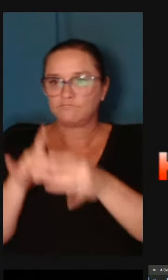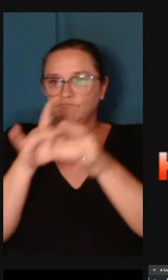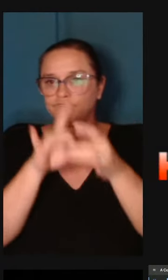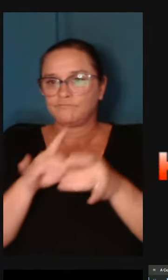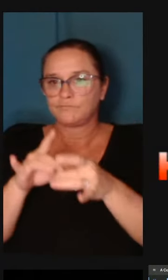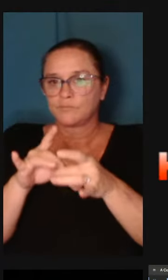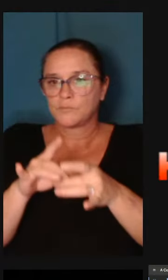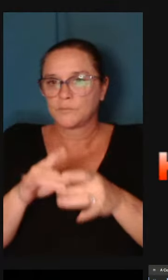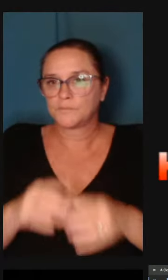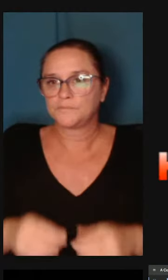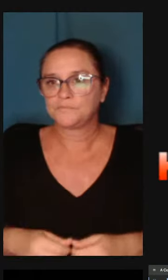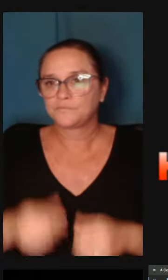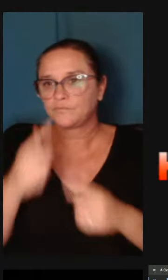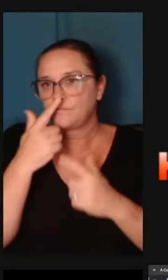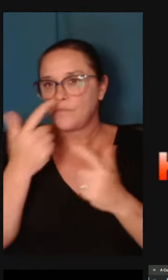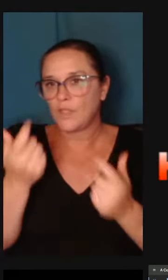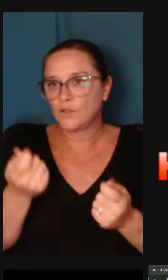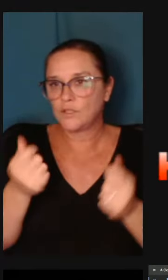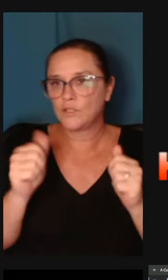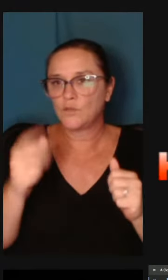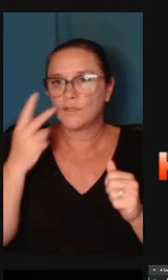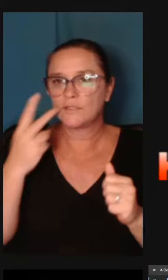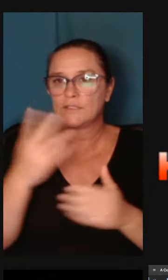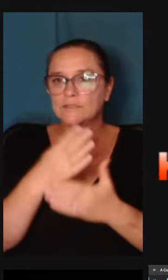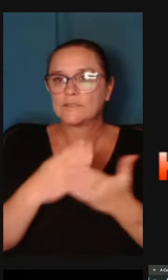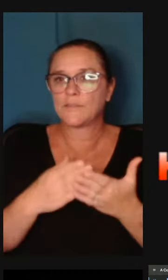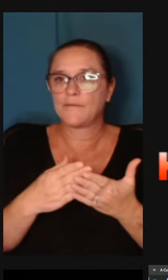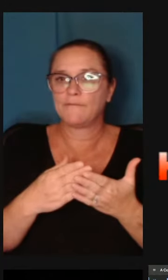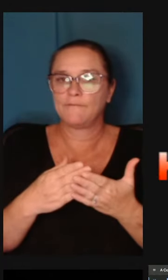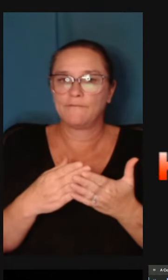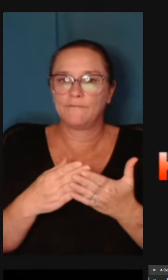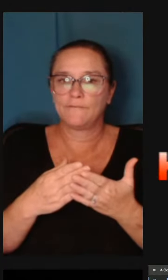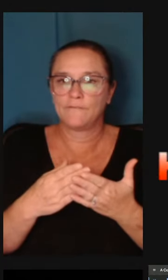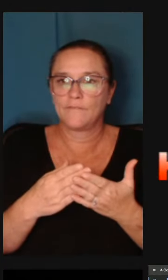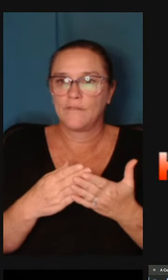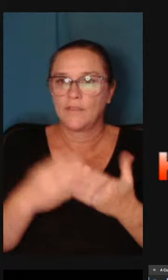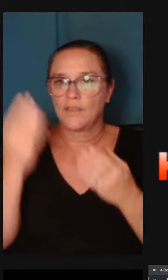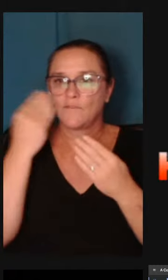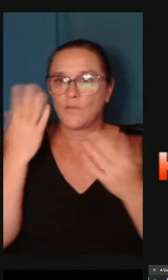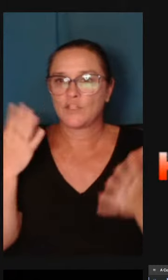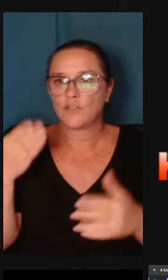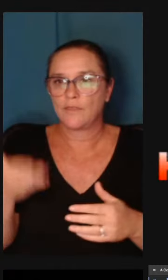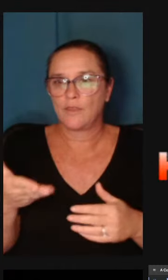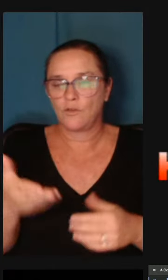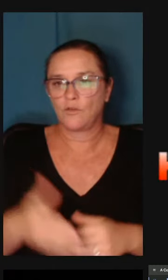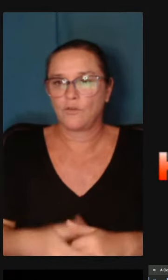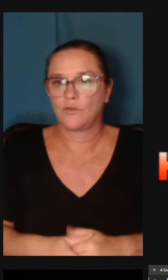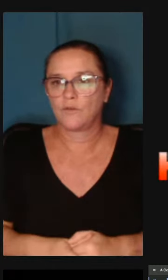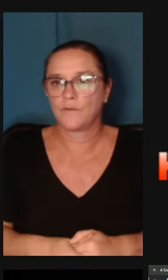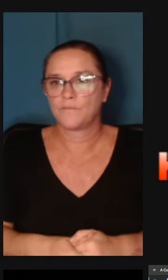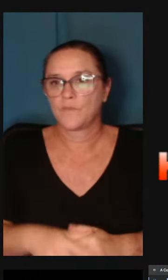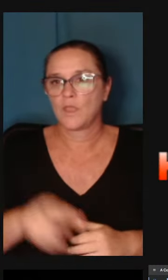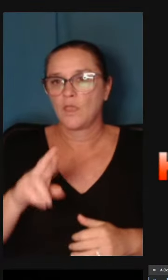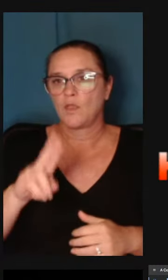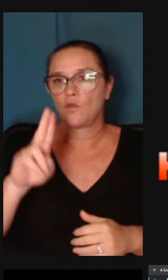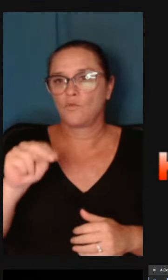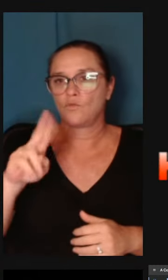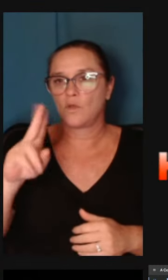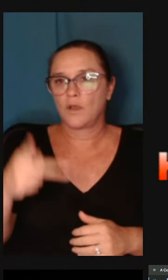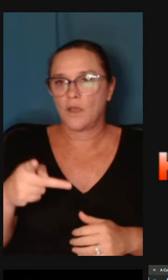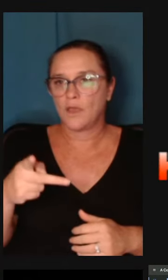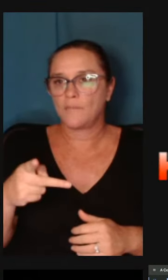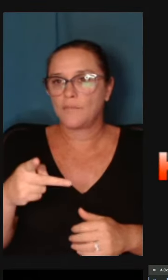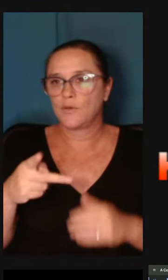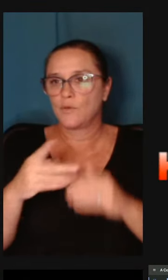And so it's interesting that you can see some of the data here. Run-up was at least